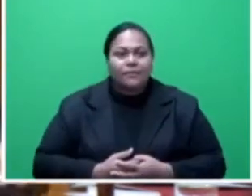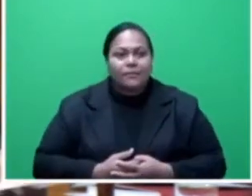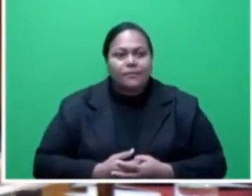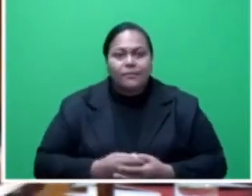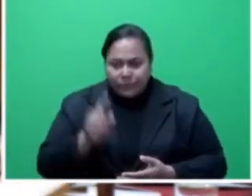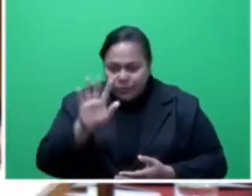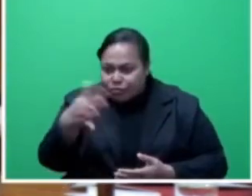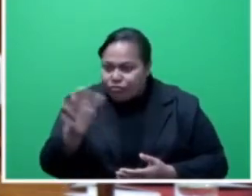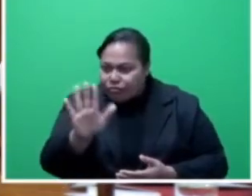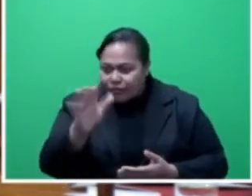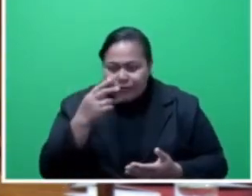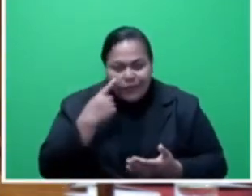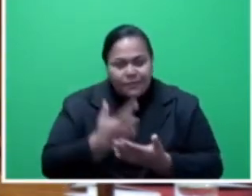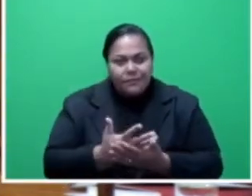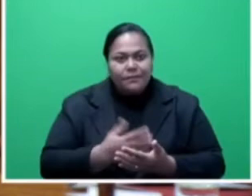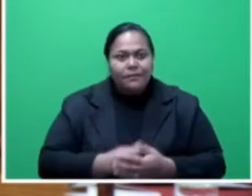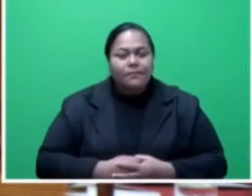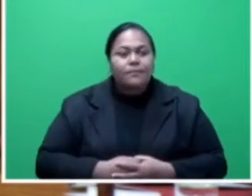your facts.